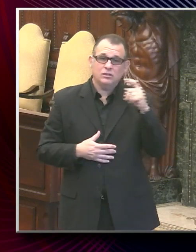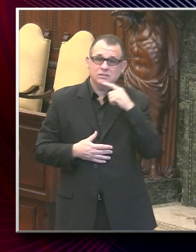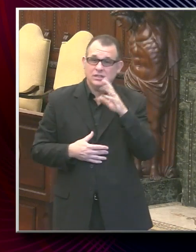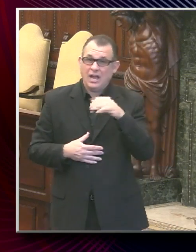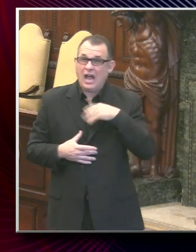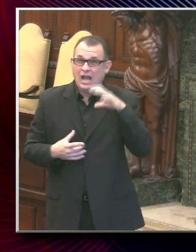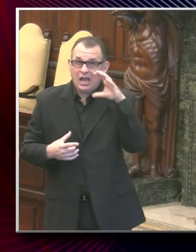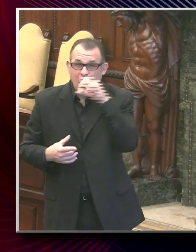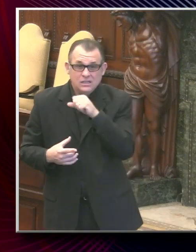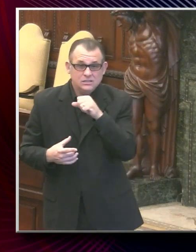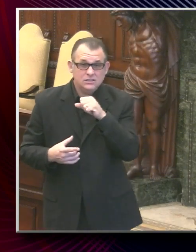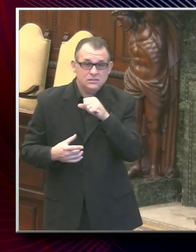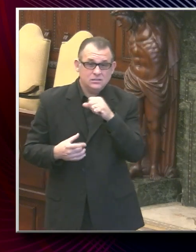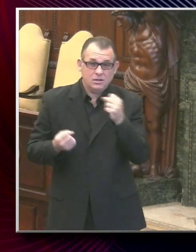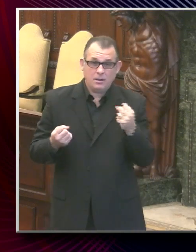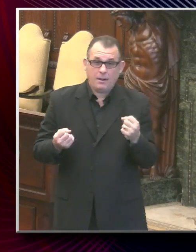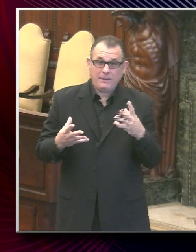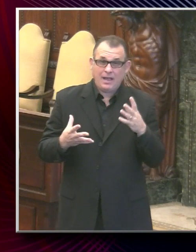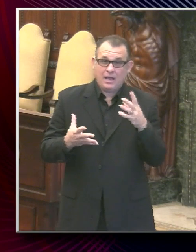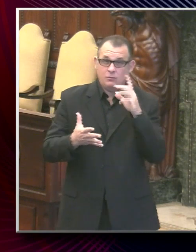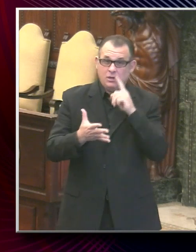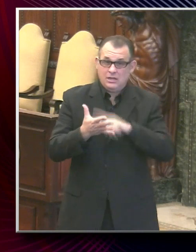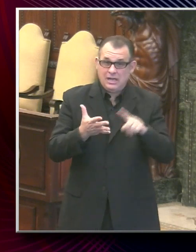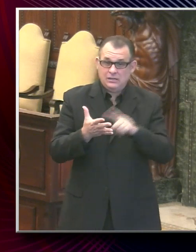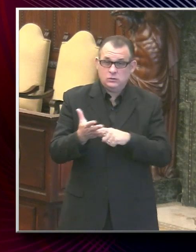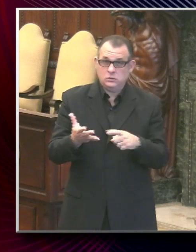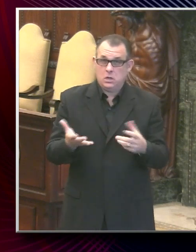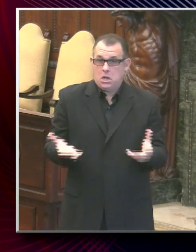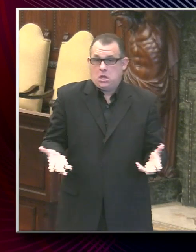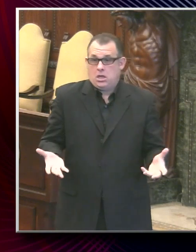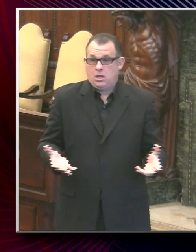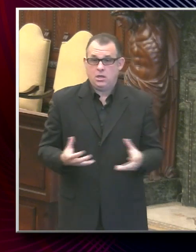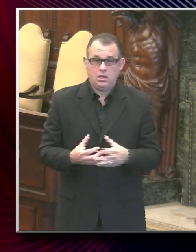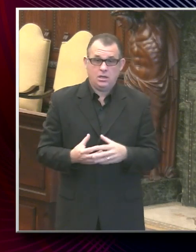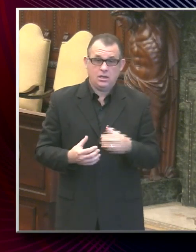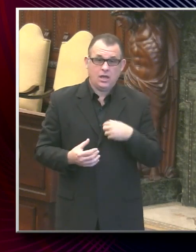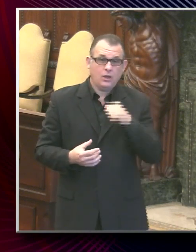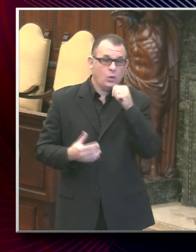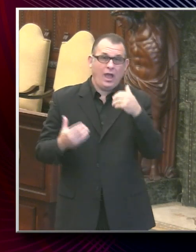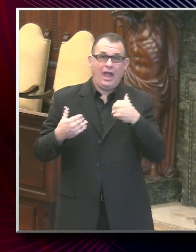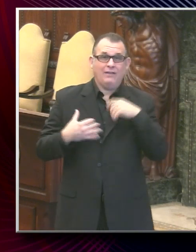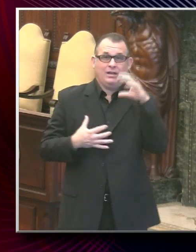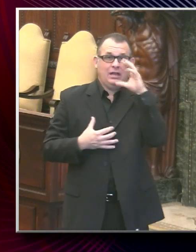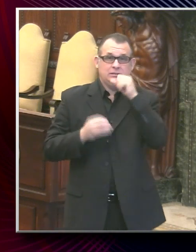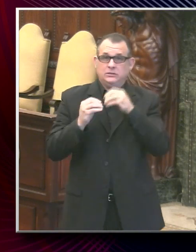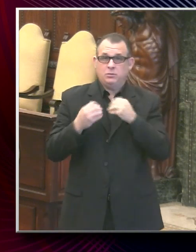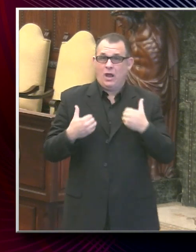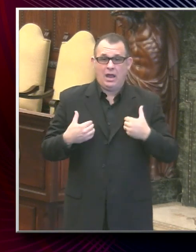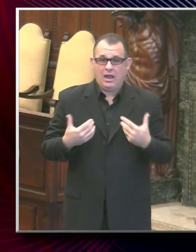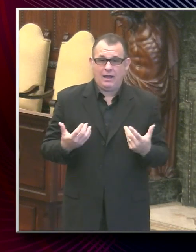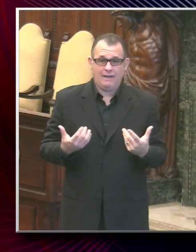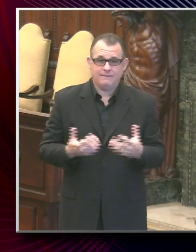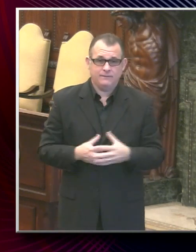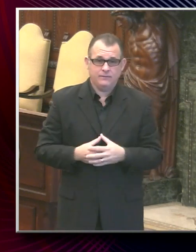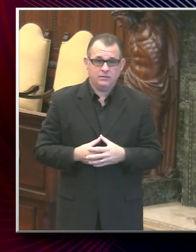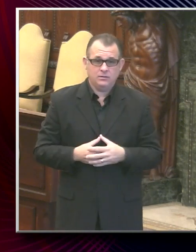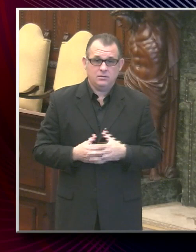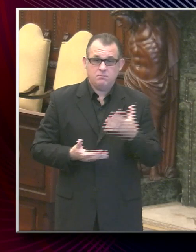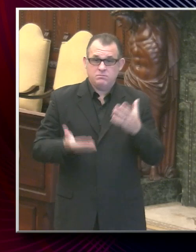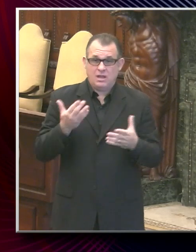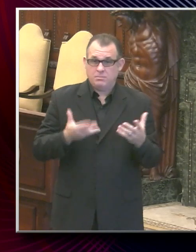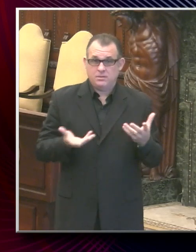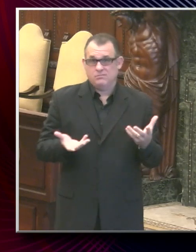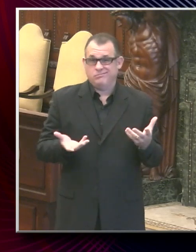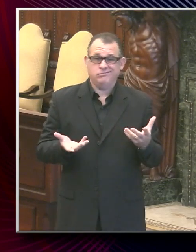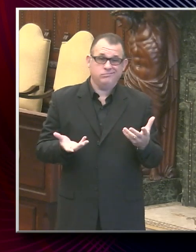number of fans, Armando? Yes, if there are. I don't have an estimate. I will say it's probably dozens, but